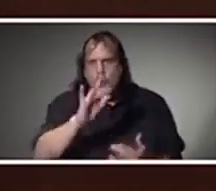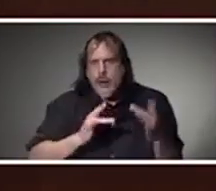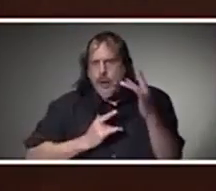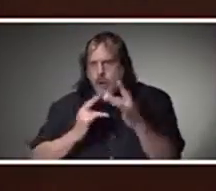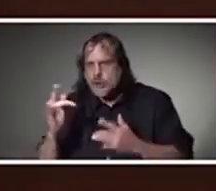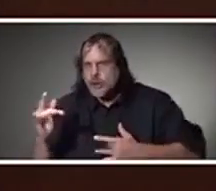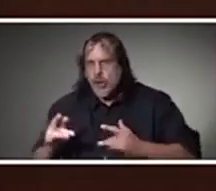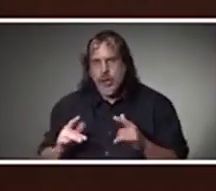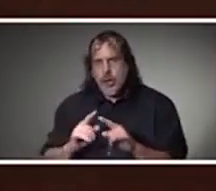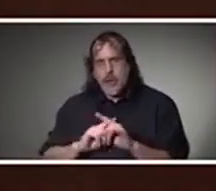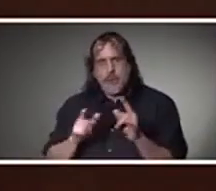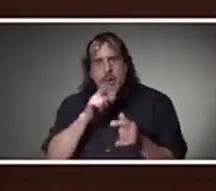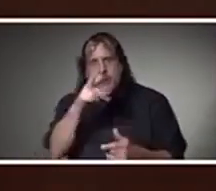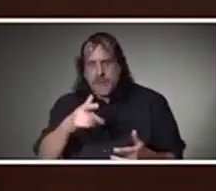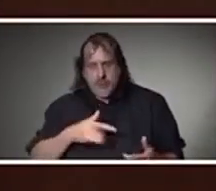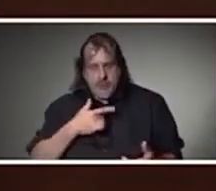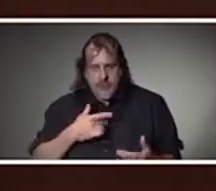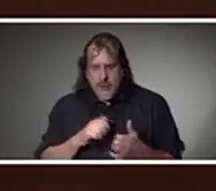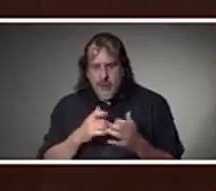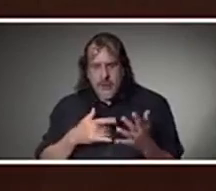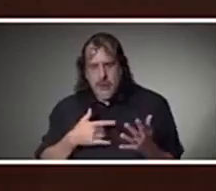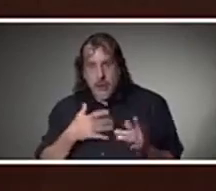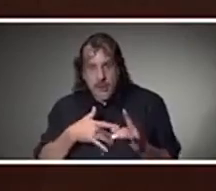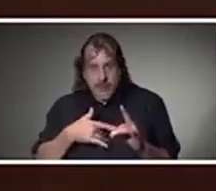resources. You can find more at